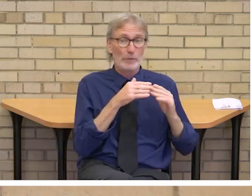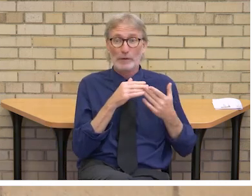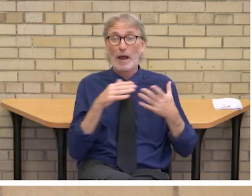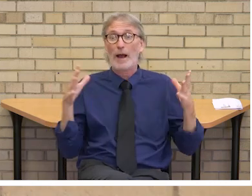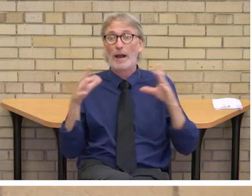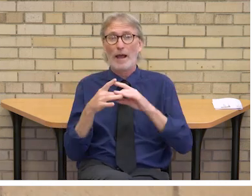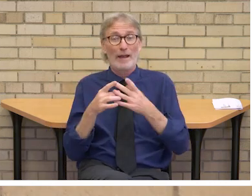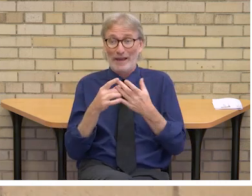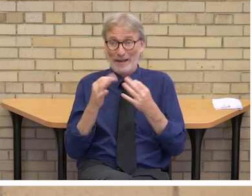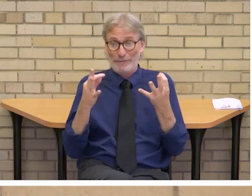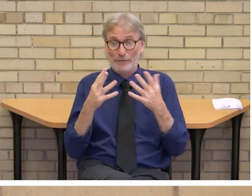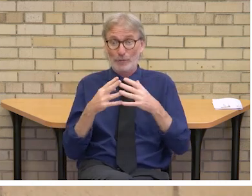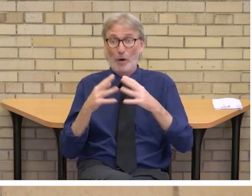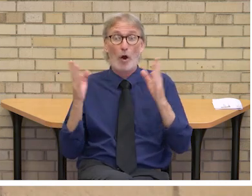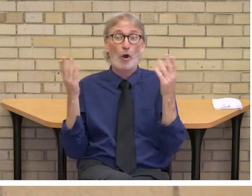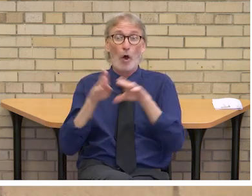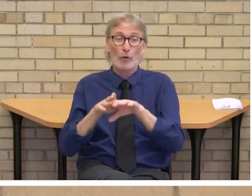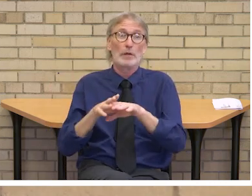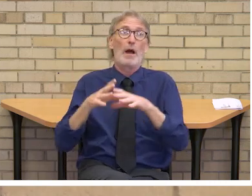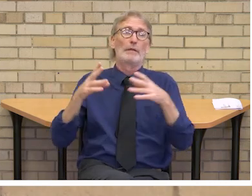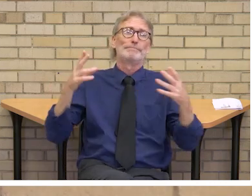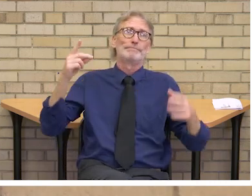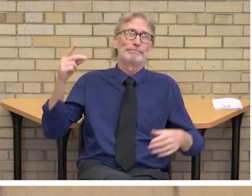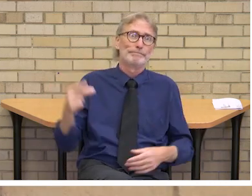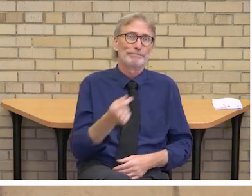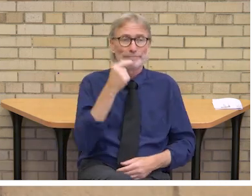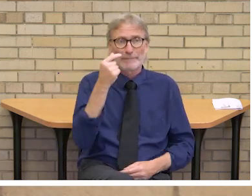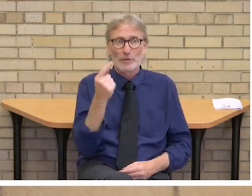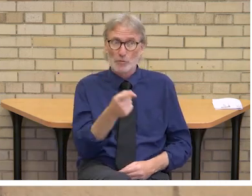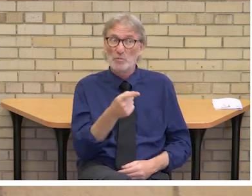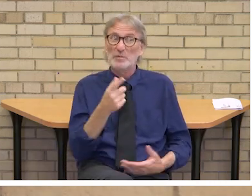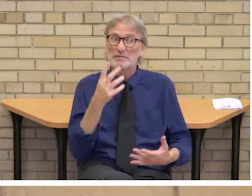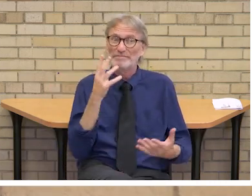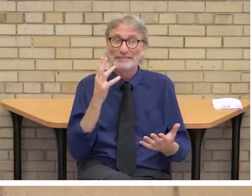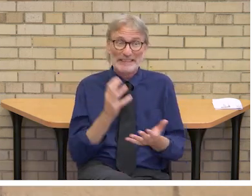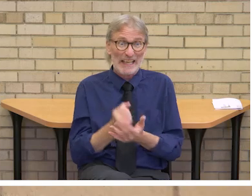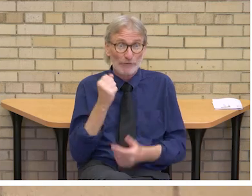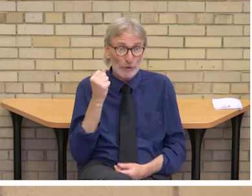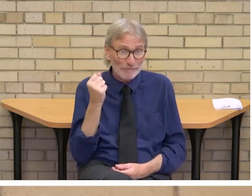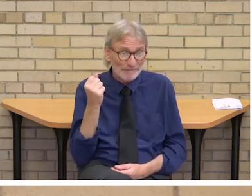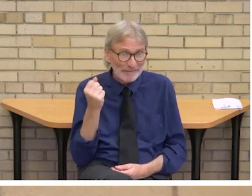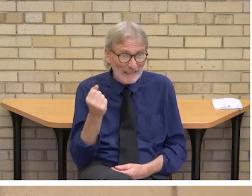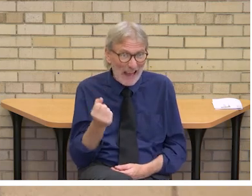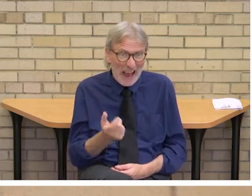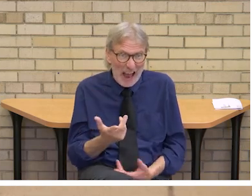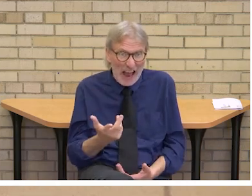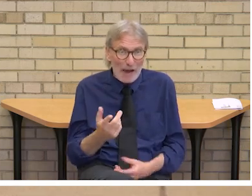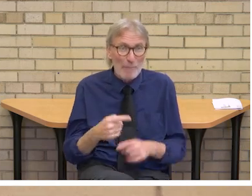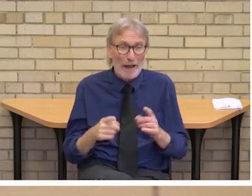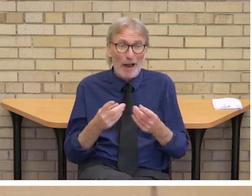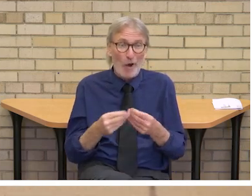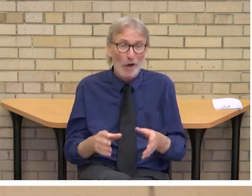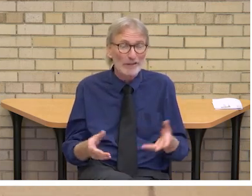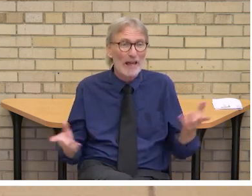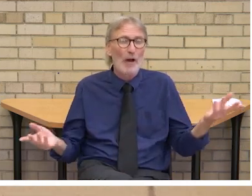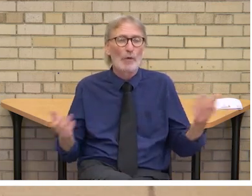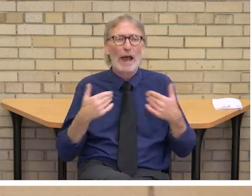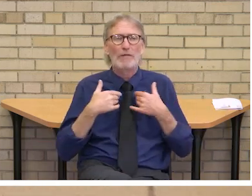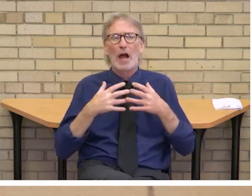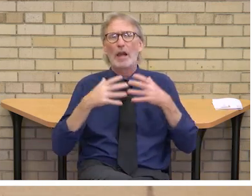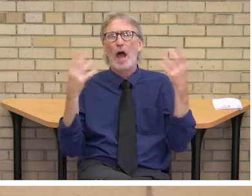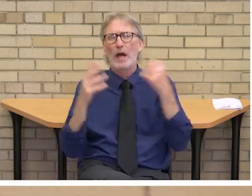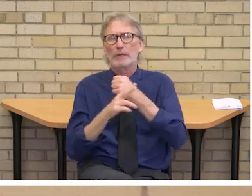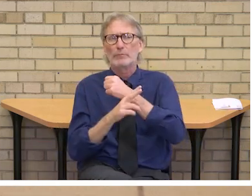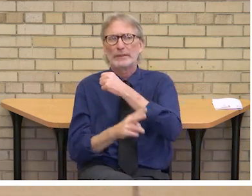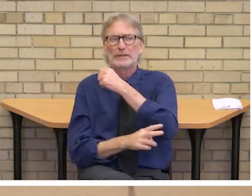that what you were taking for granted. I'm not saying anyone in here was taking it for granted, but we've got a lot of bridges across the